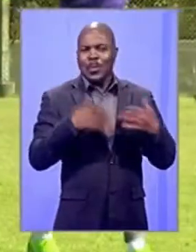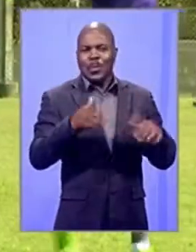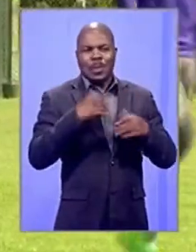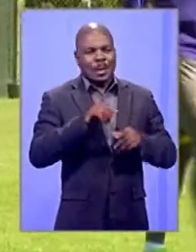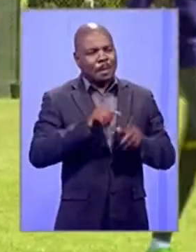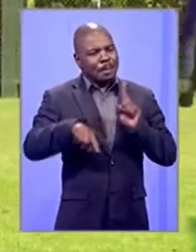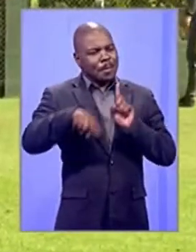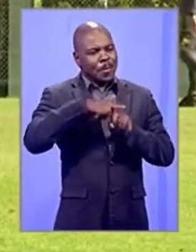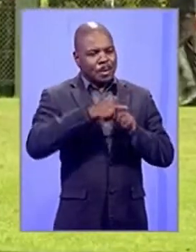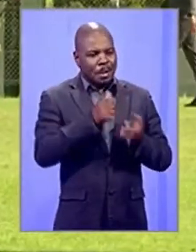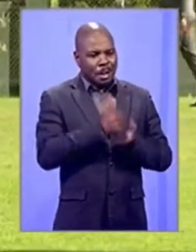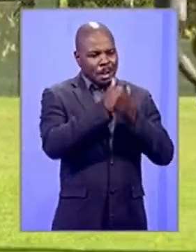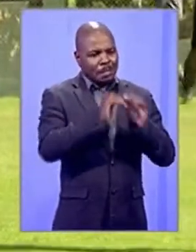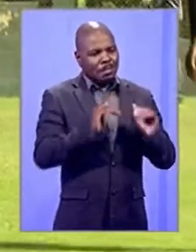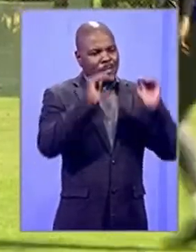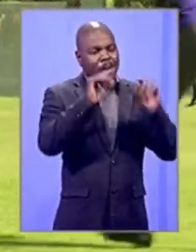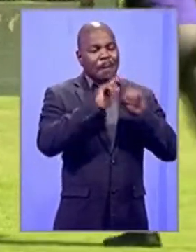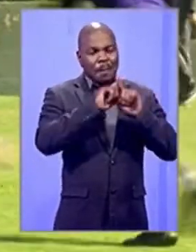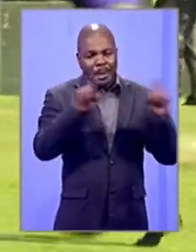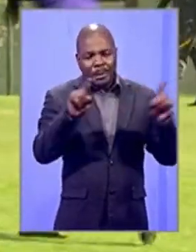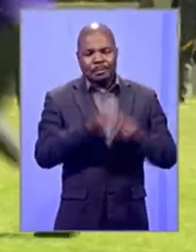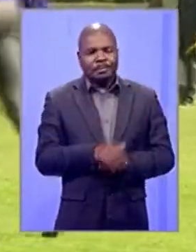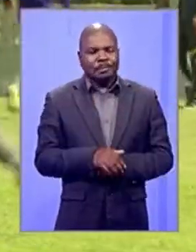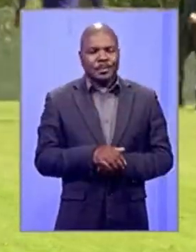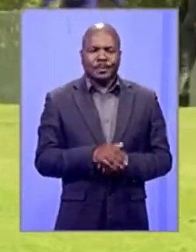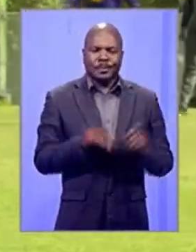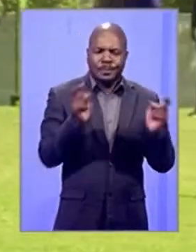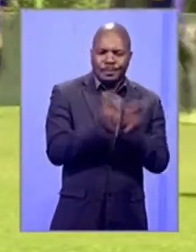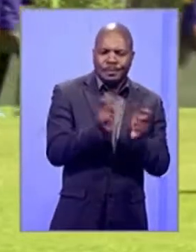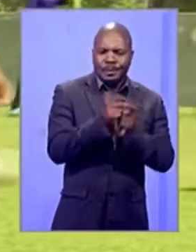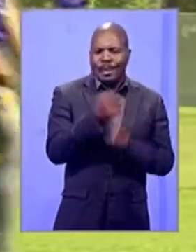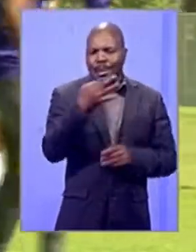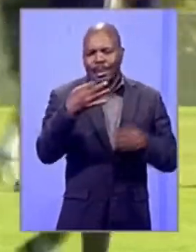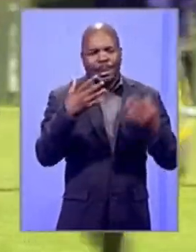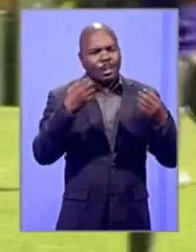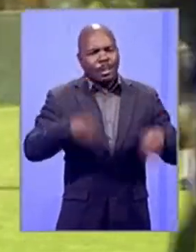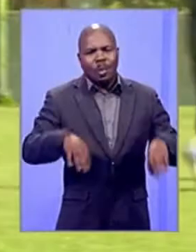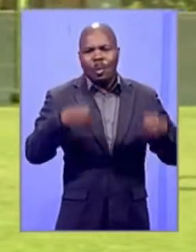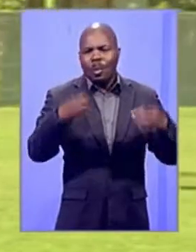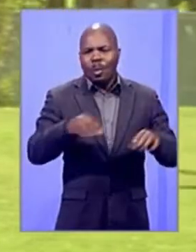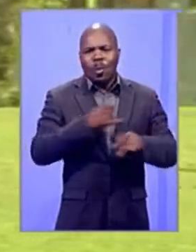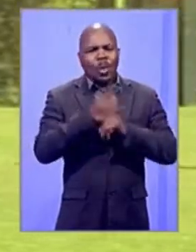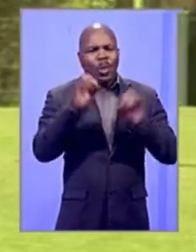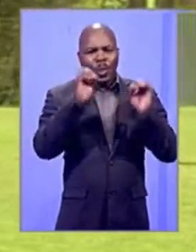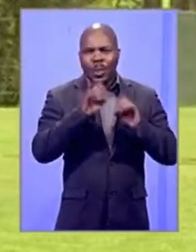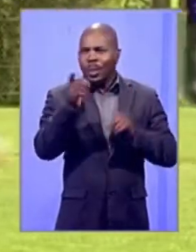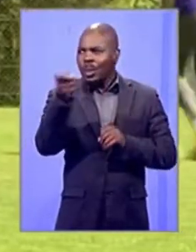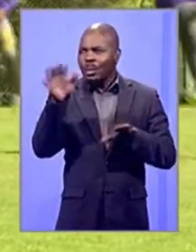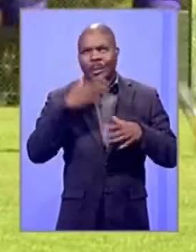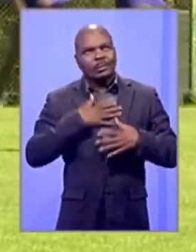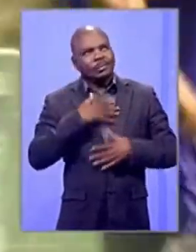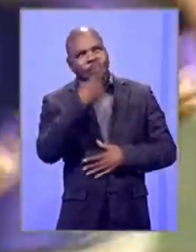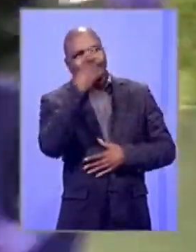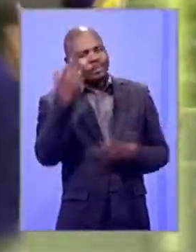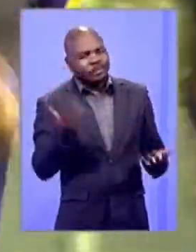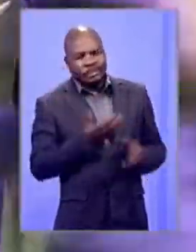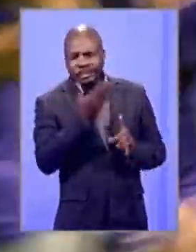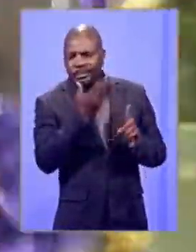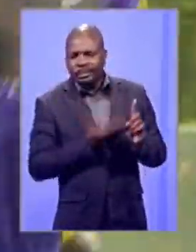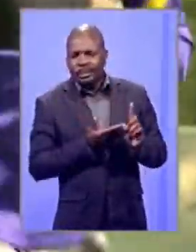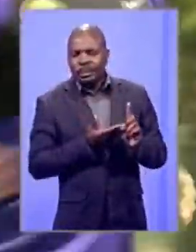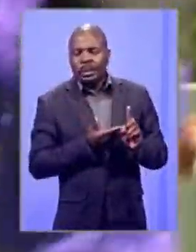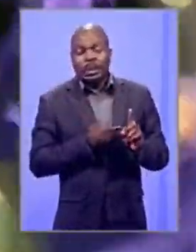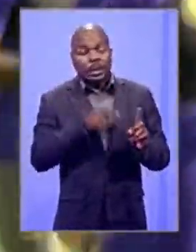sehlopha. Empa ka morago se hlolela e le nngwe papadi ho tse tharo tse latelanang lekeng batshetsi ba ipotsa dipotso. Chiefs e